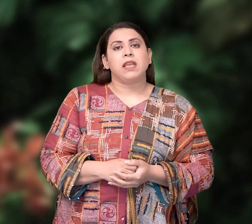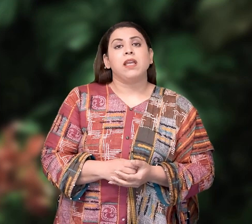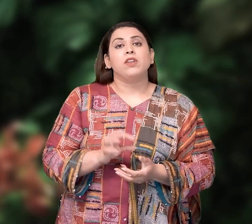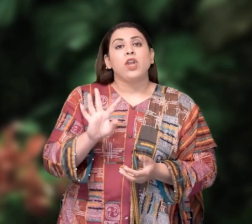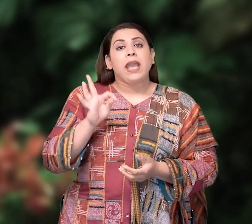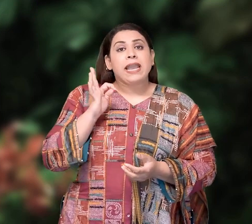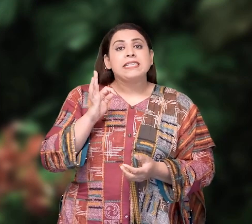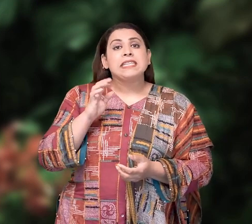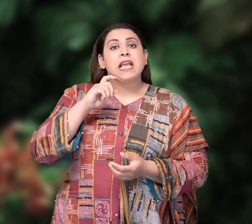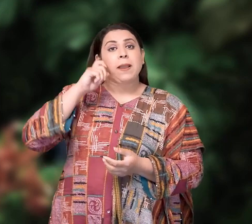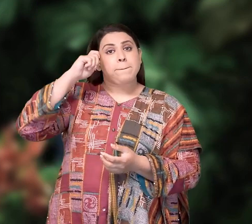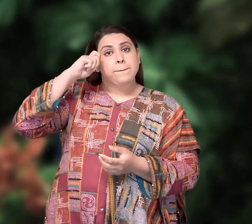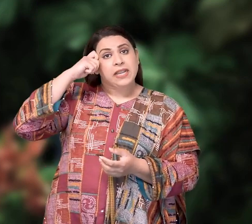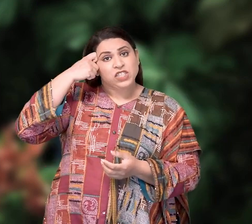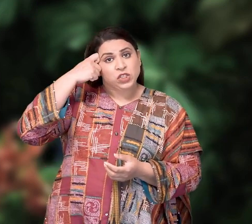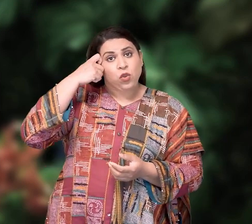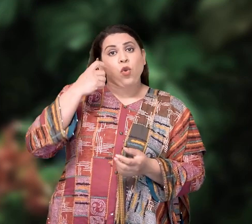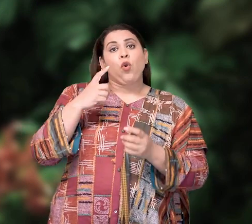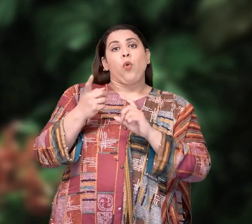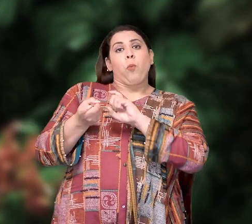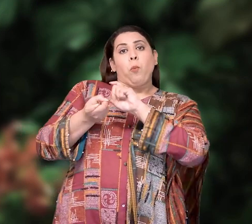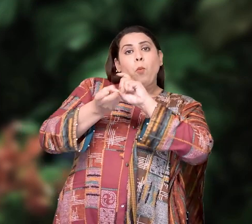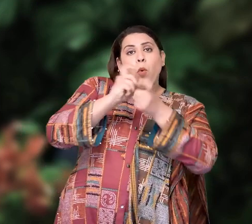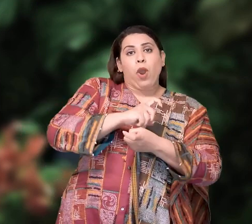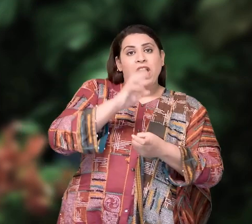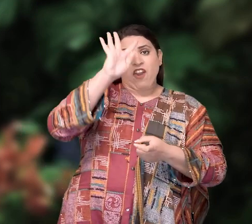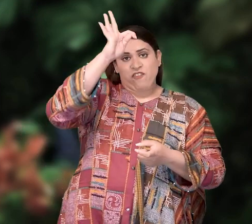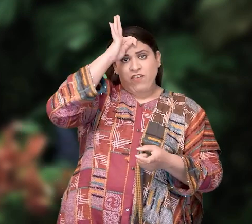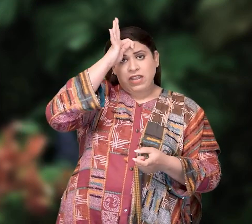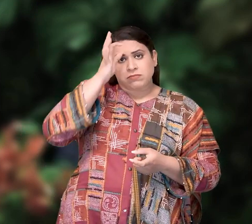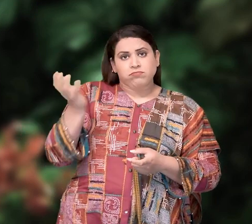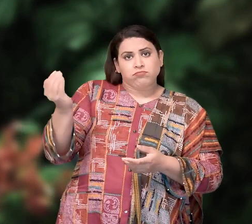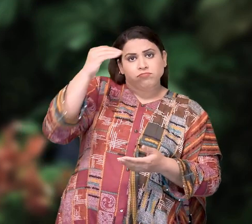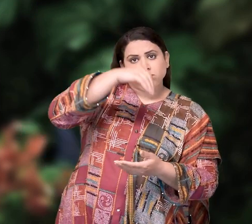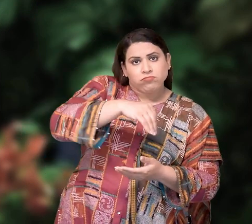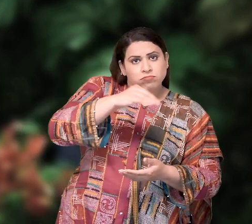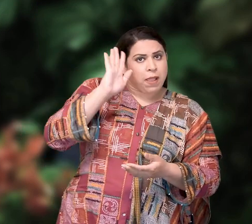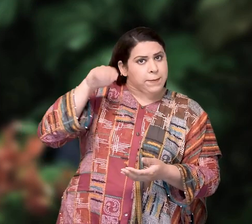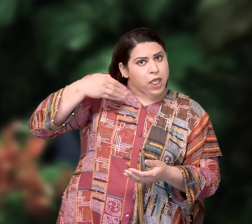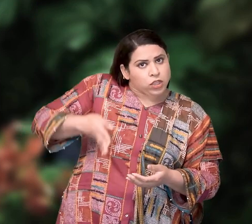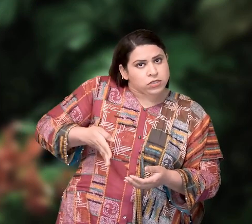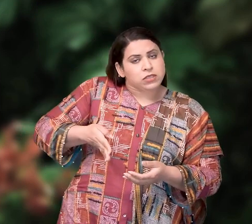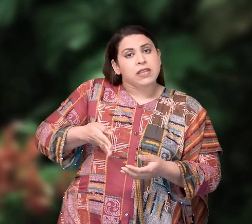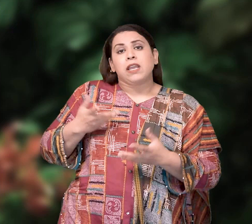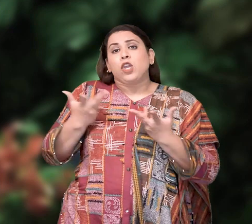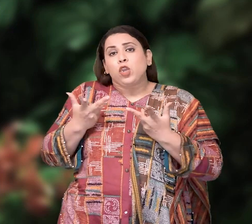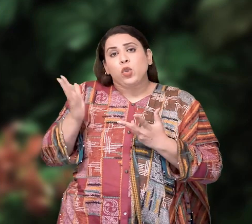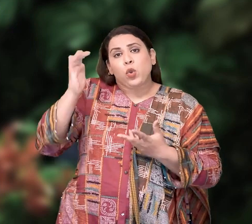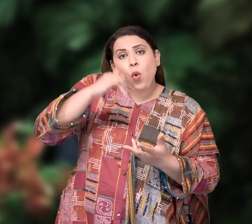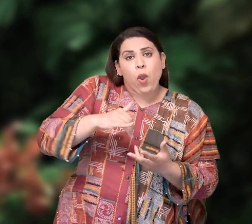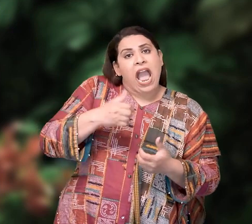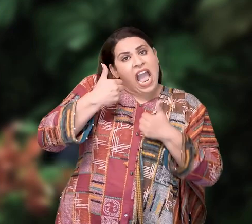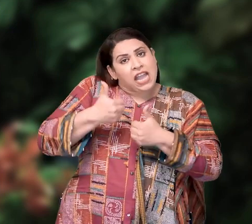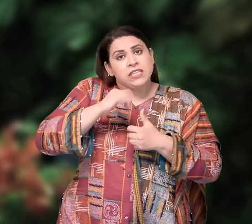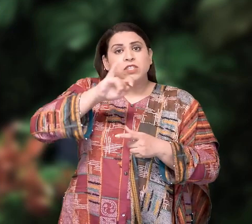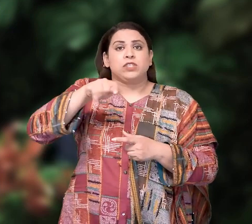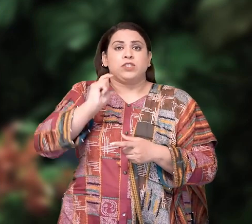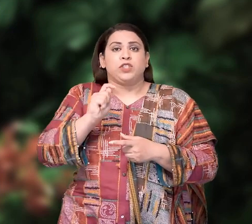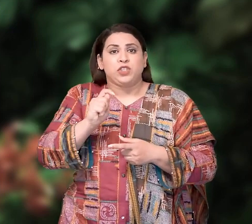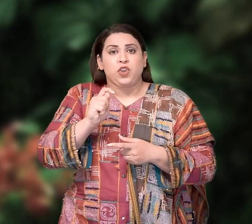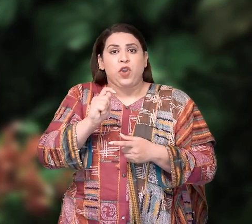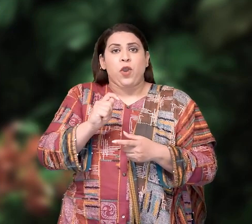of the Pashtun Muhajirin from Afghanistan, and better job opportunities and